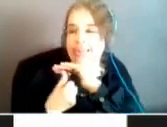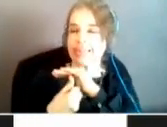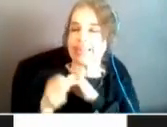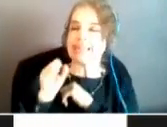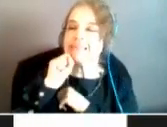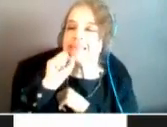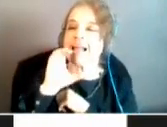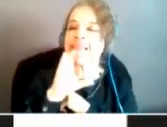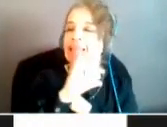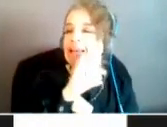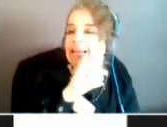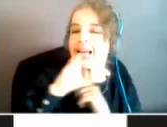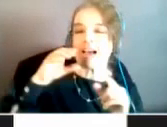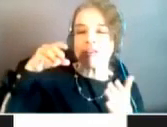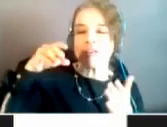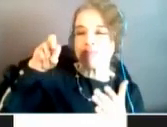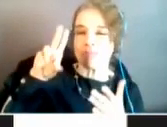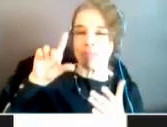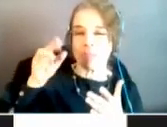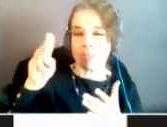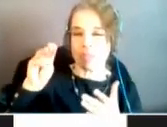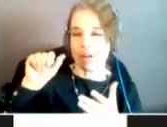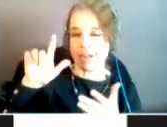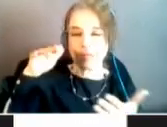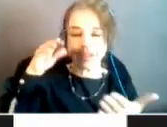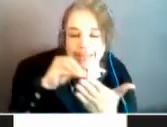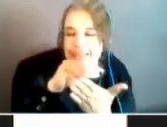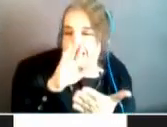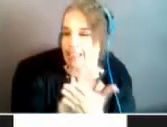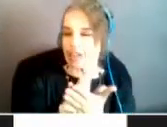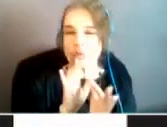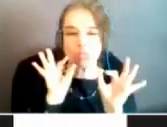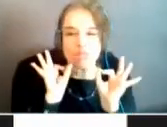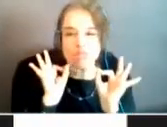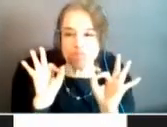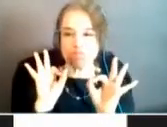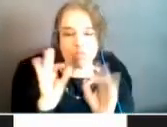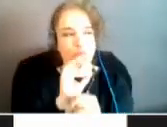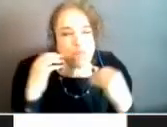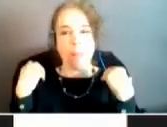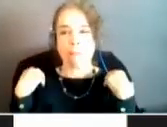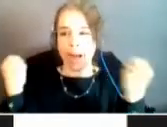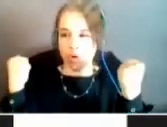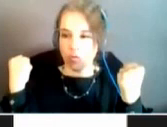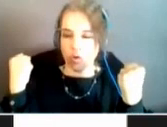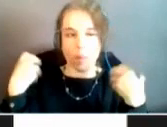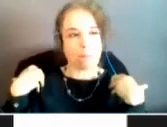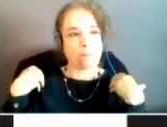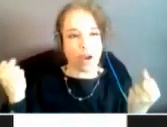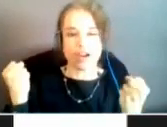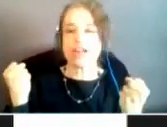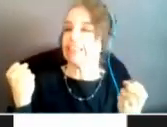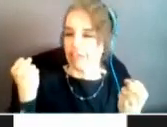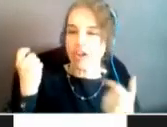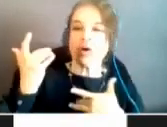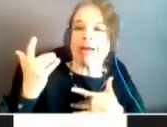And the preliminary data look very, you know, look really powerful. And so I'm very